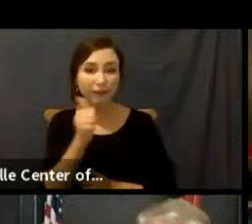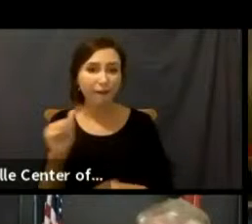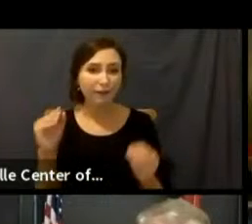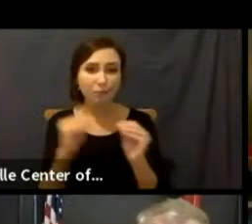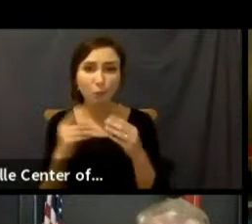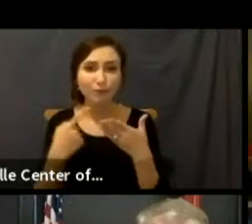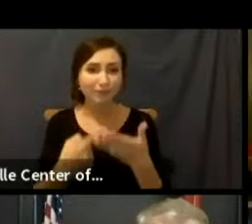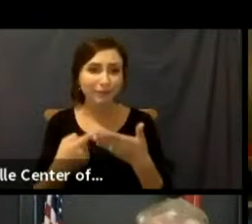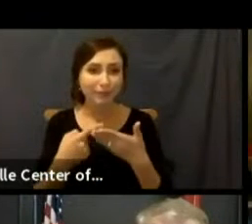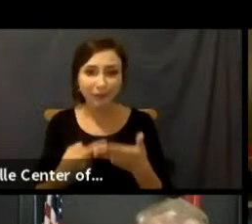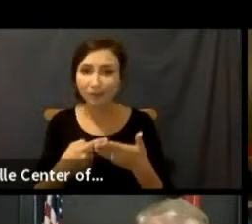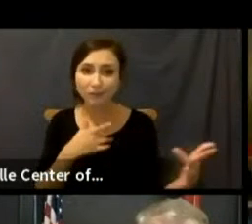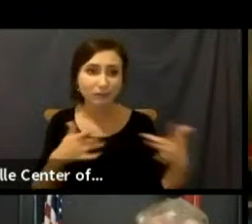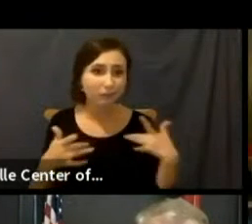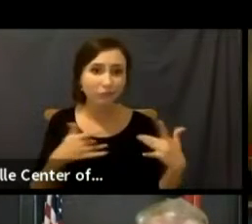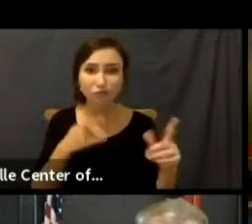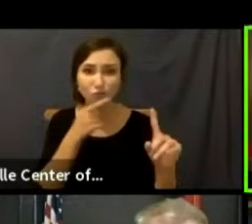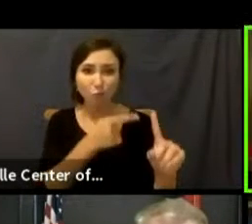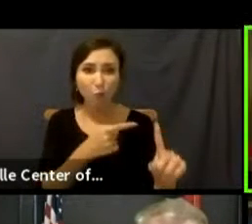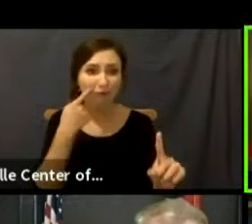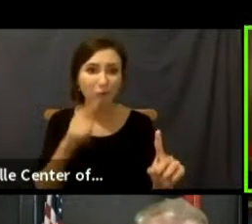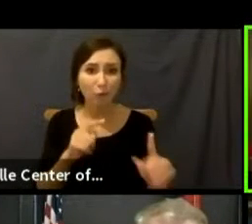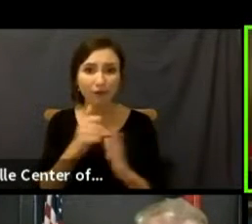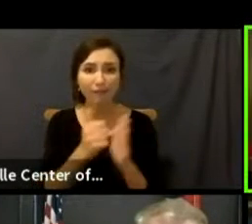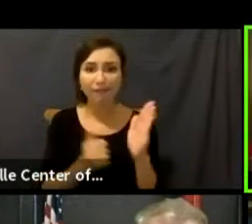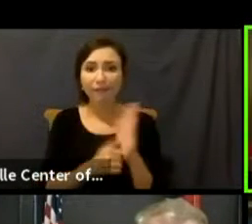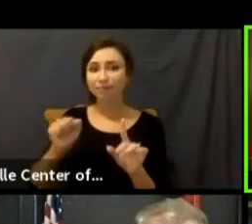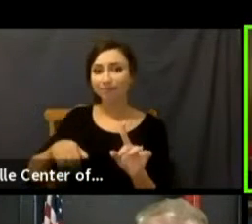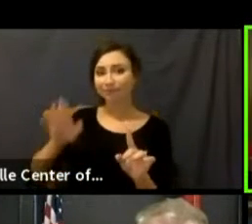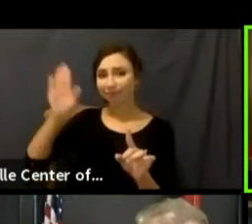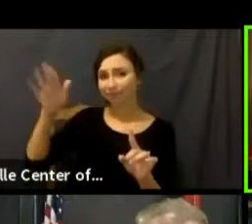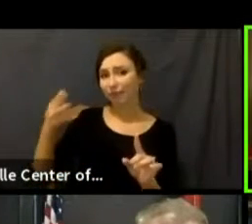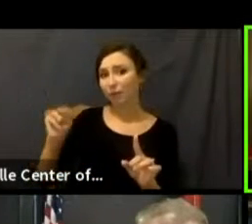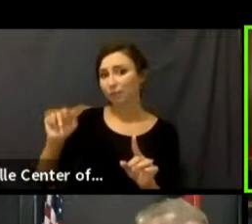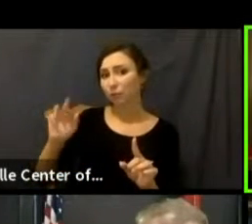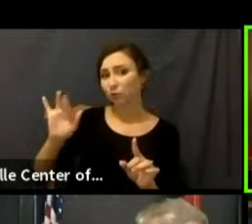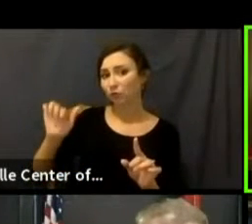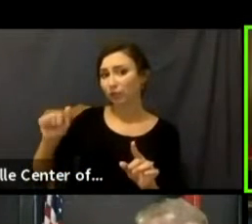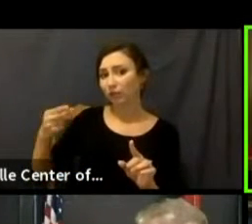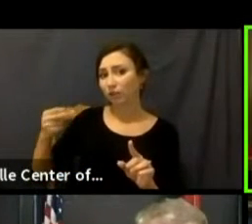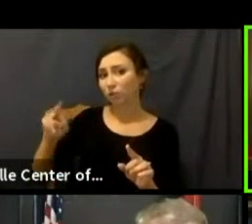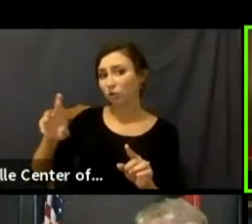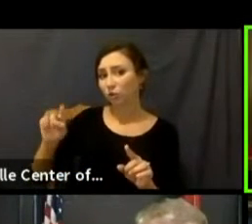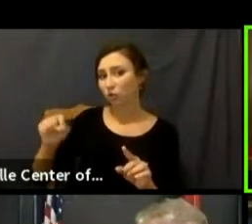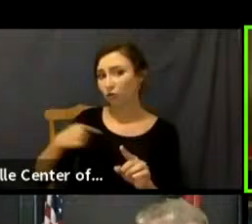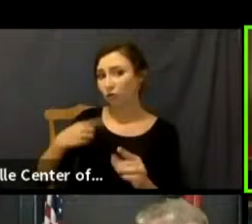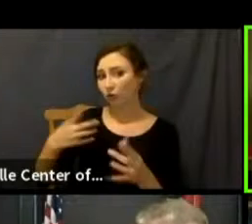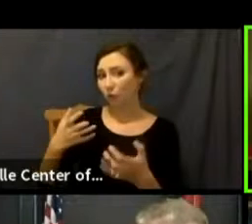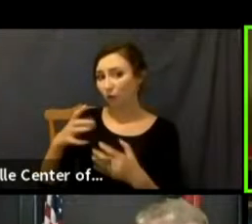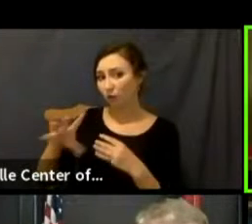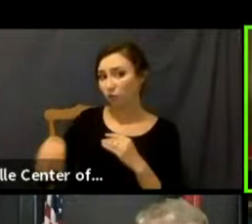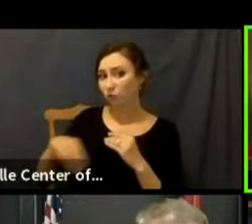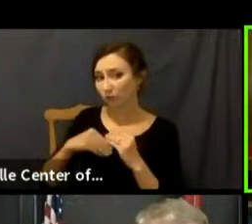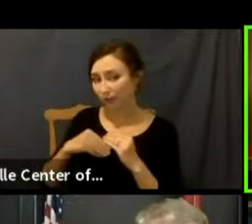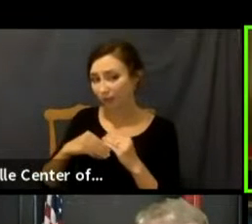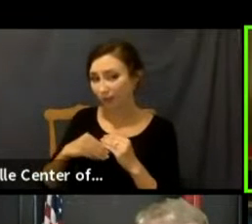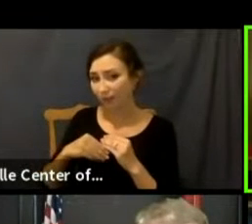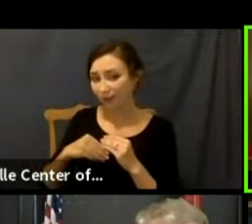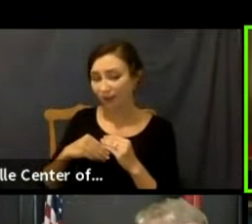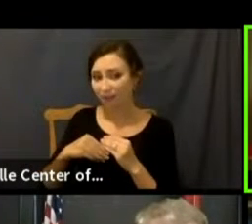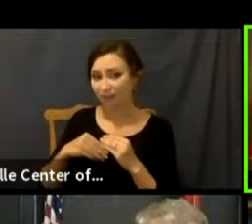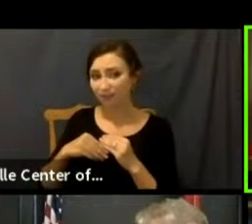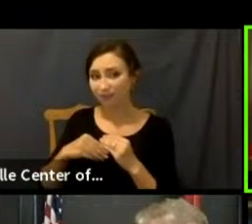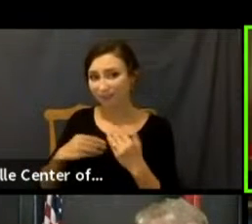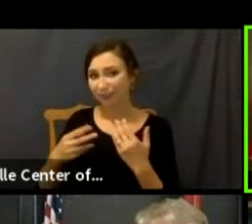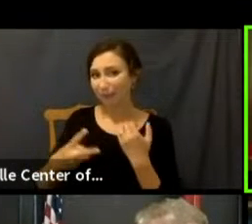concerns, points about the agenda? Yes, this is Maria Hurt. I would like to add to the agenda just that we set aside